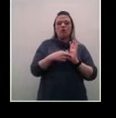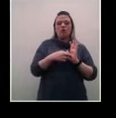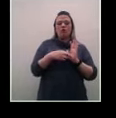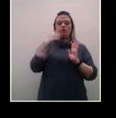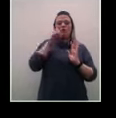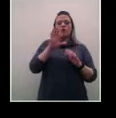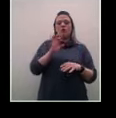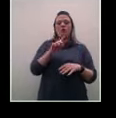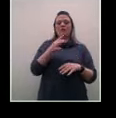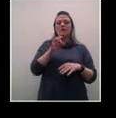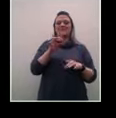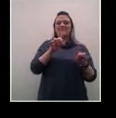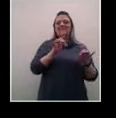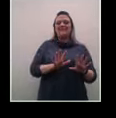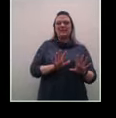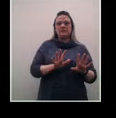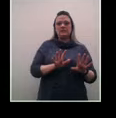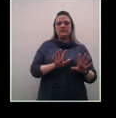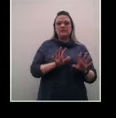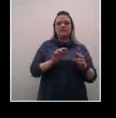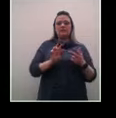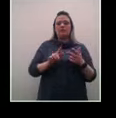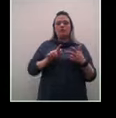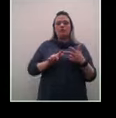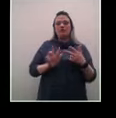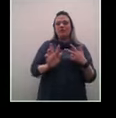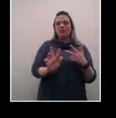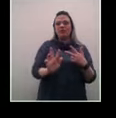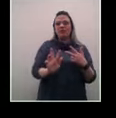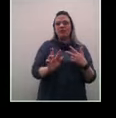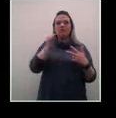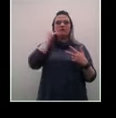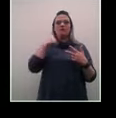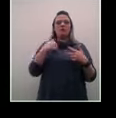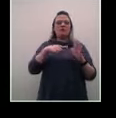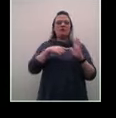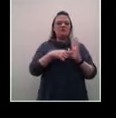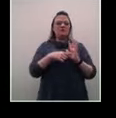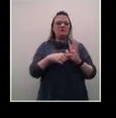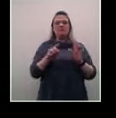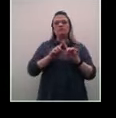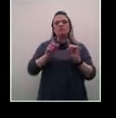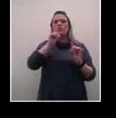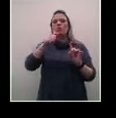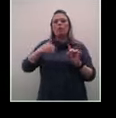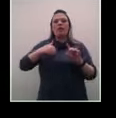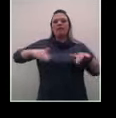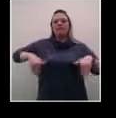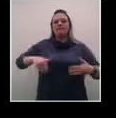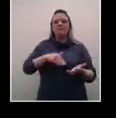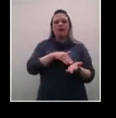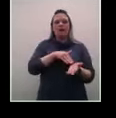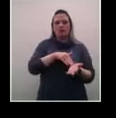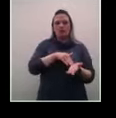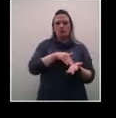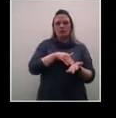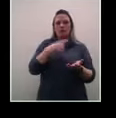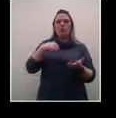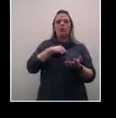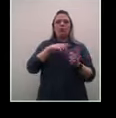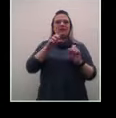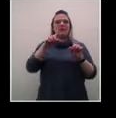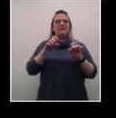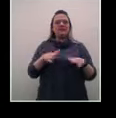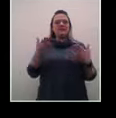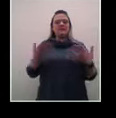for COVID-19 testing. Or option 3, if you have symptoms and you do not have a primary care provider, we can test you at